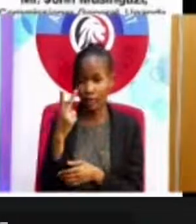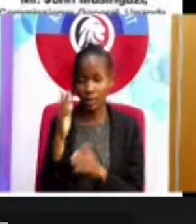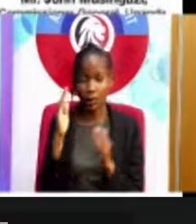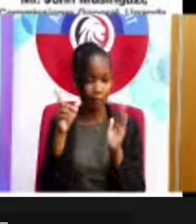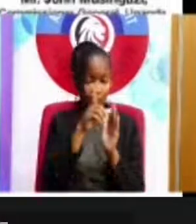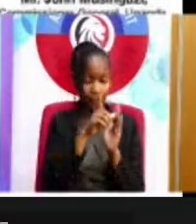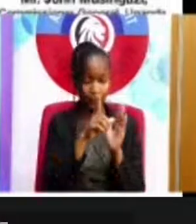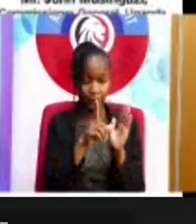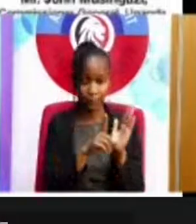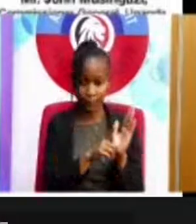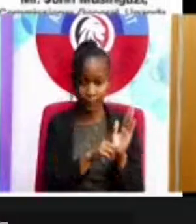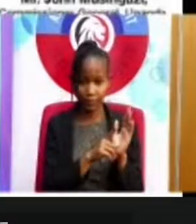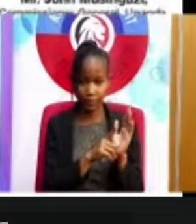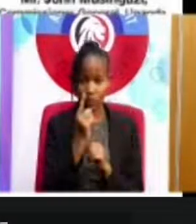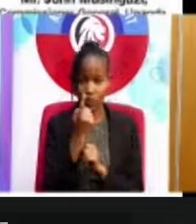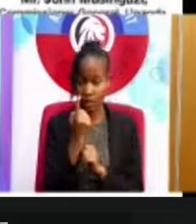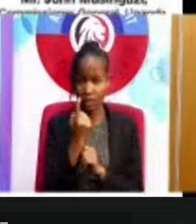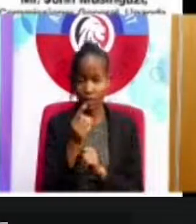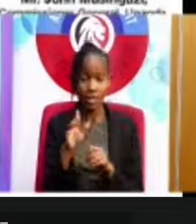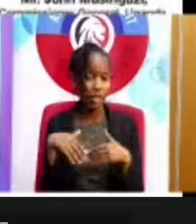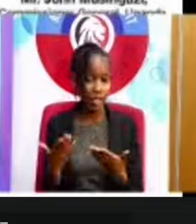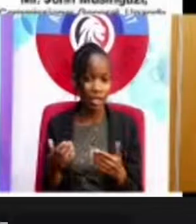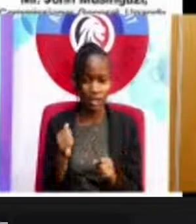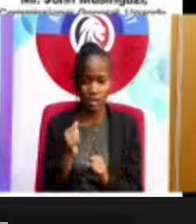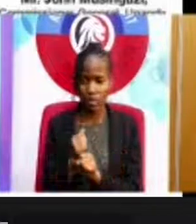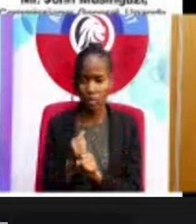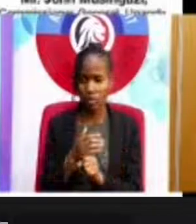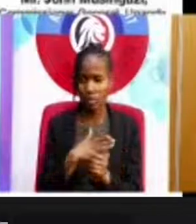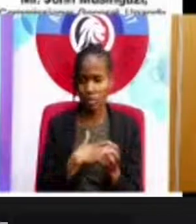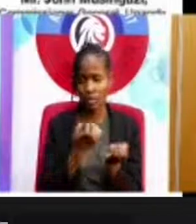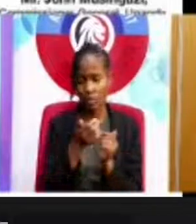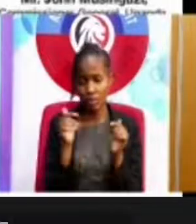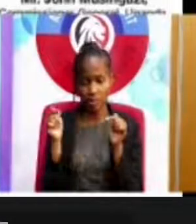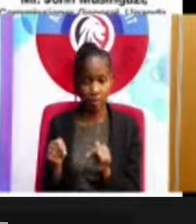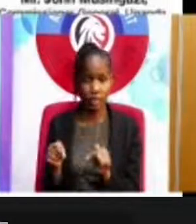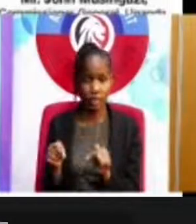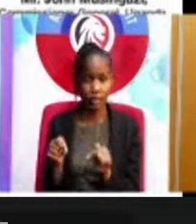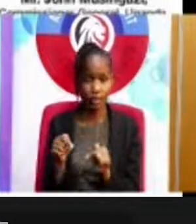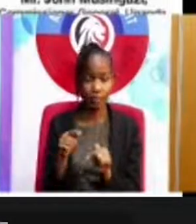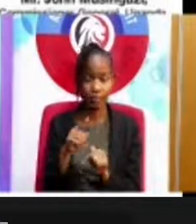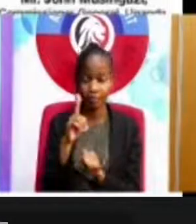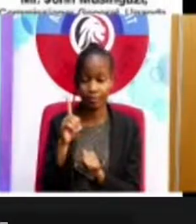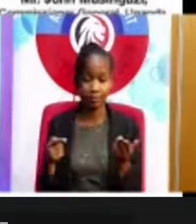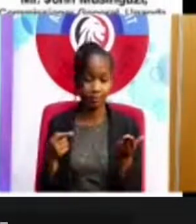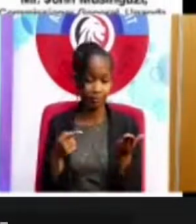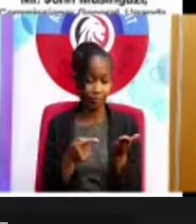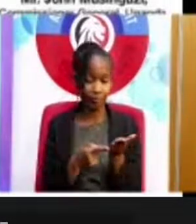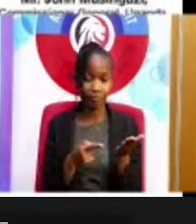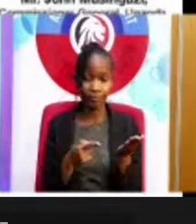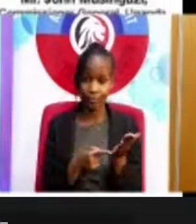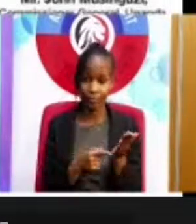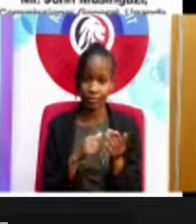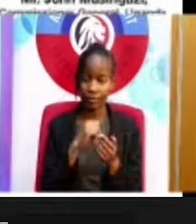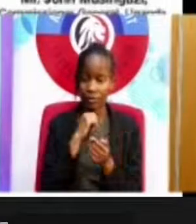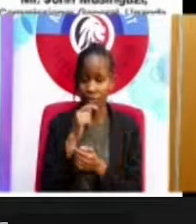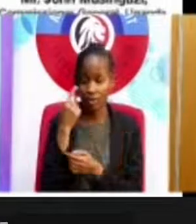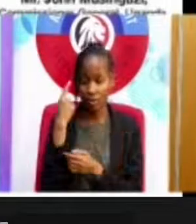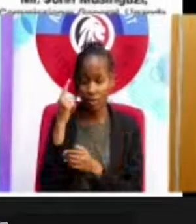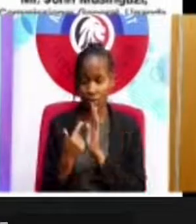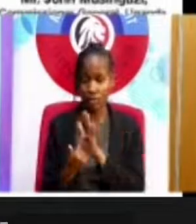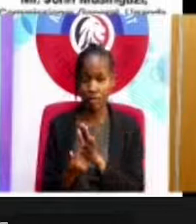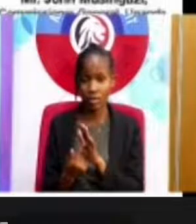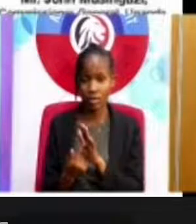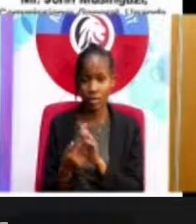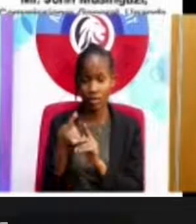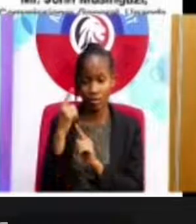is how do we do our business today? Technology is no longer for show, it is for real,